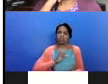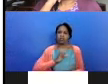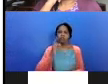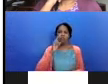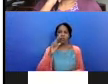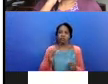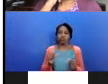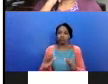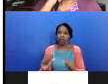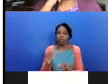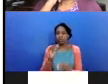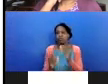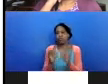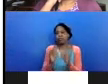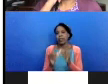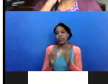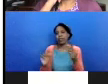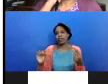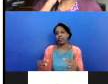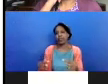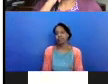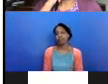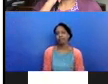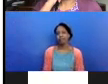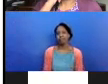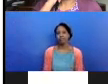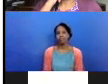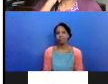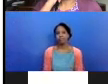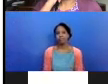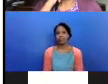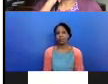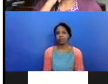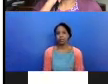there's a restorative function for the person who's also